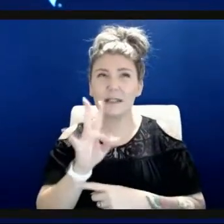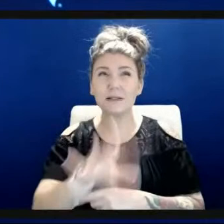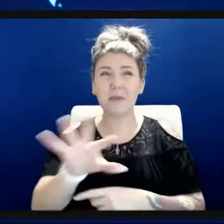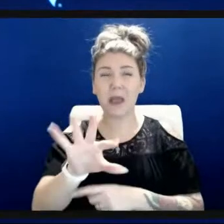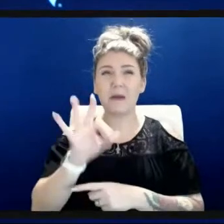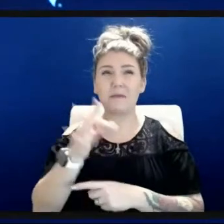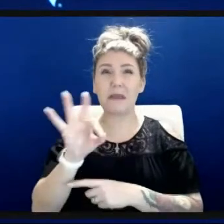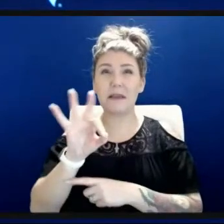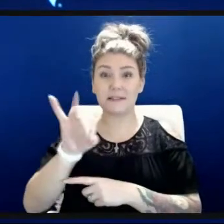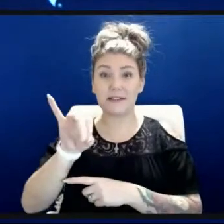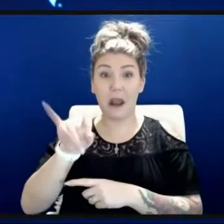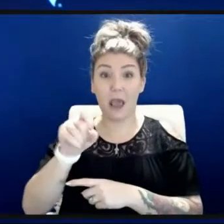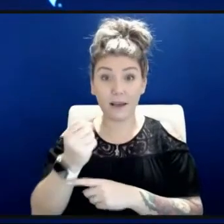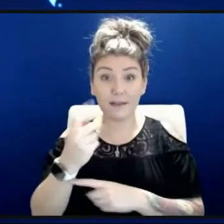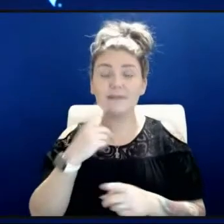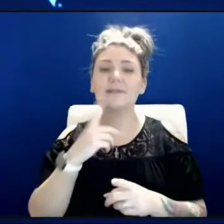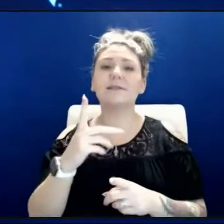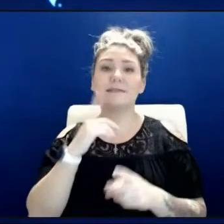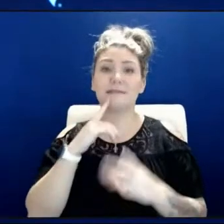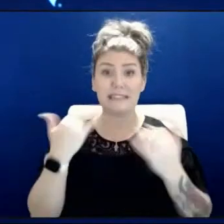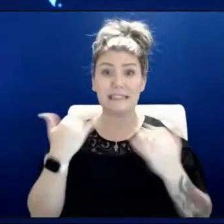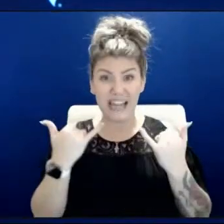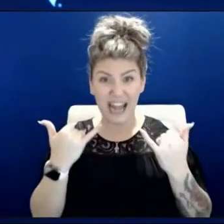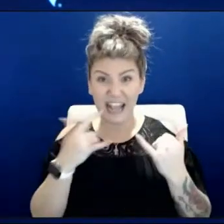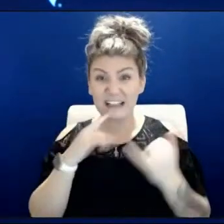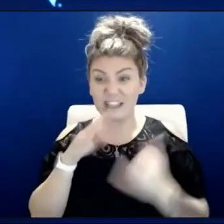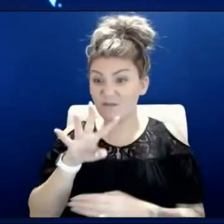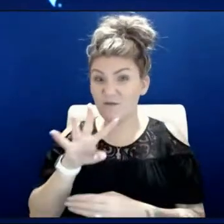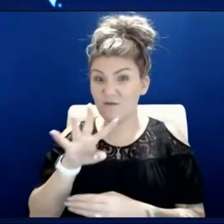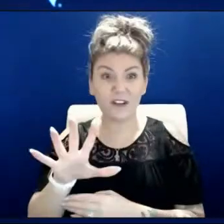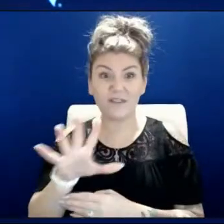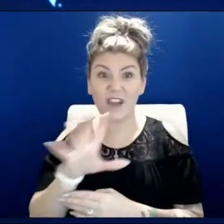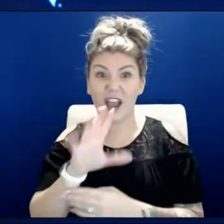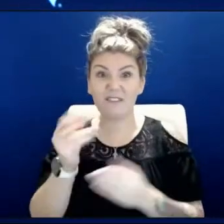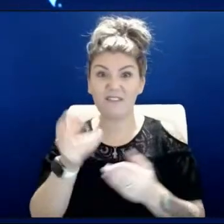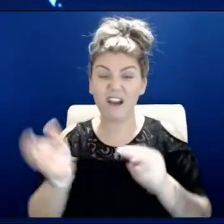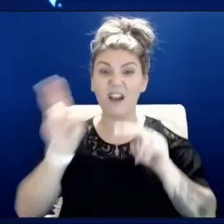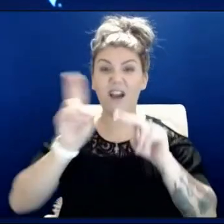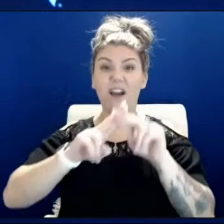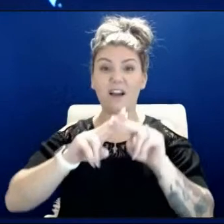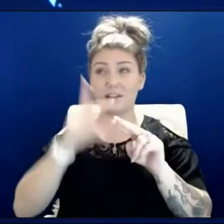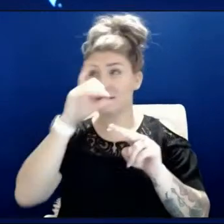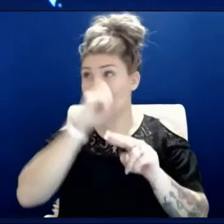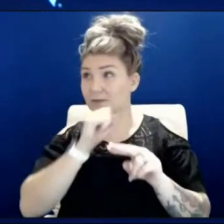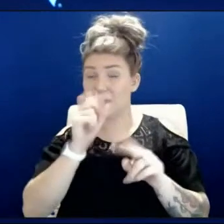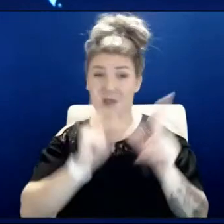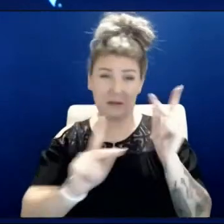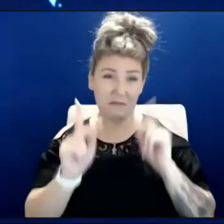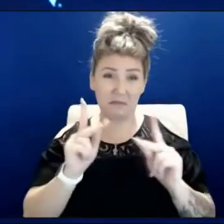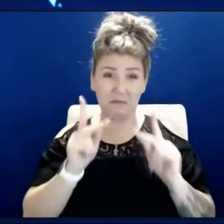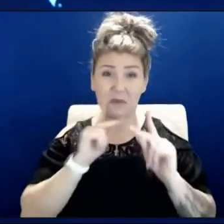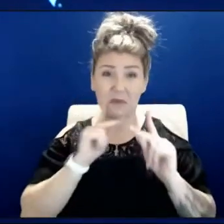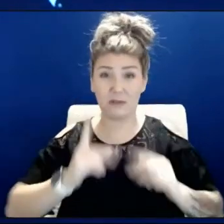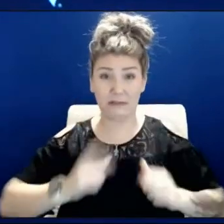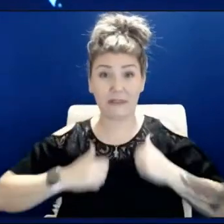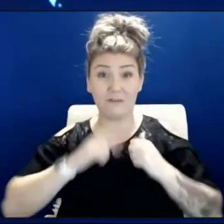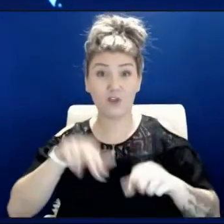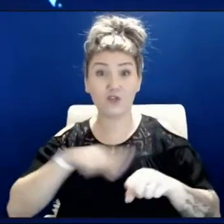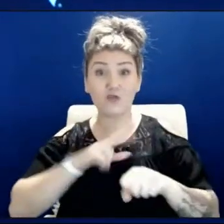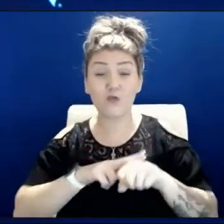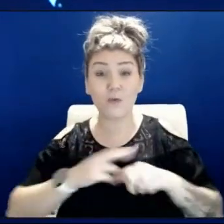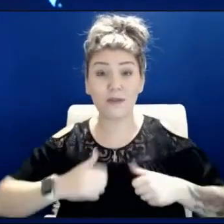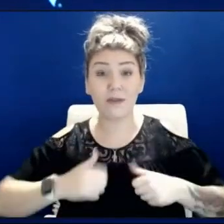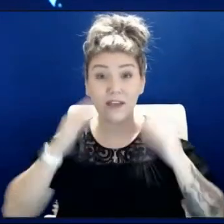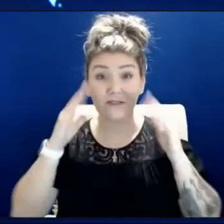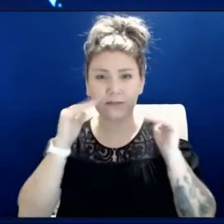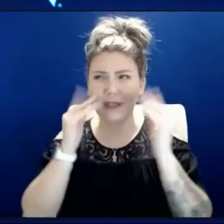the average life expectancy is 45, and with Trikafta, it's estimated people are going to live almost a normal life expectancy. Think about that for a moment.